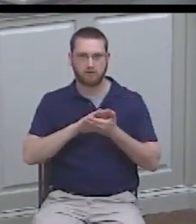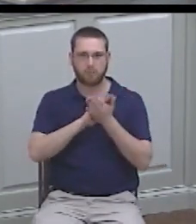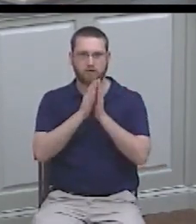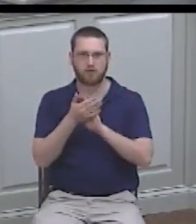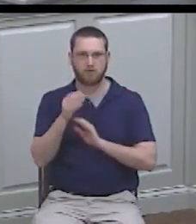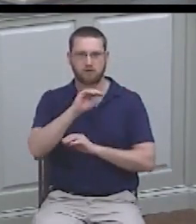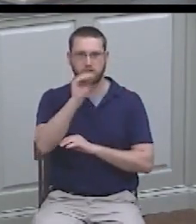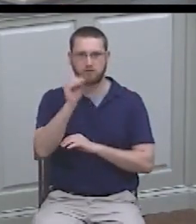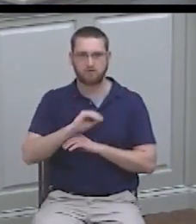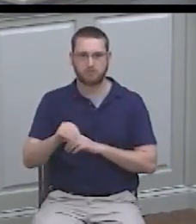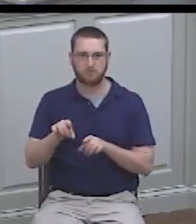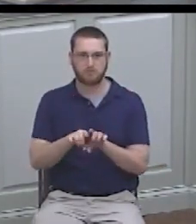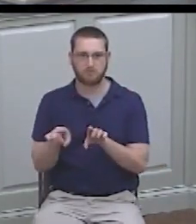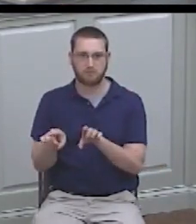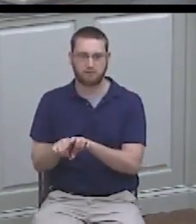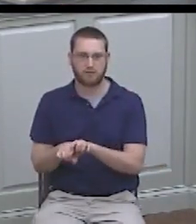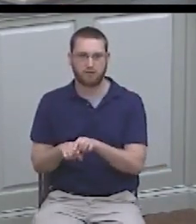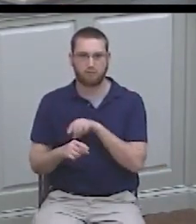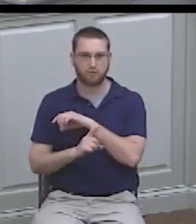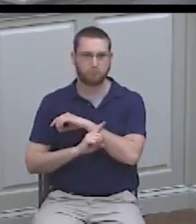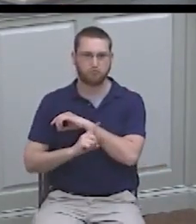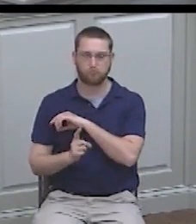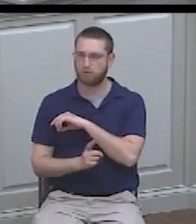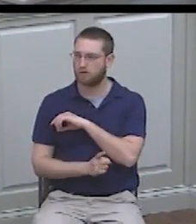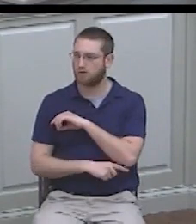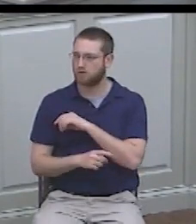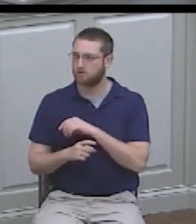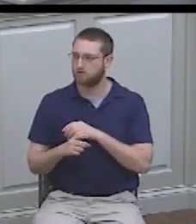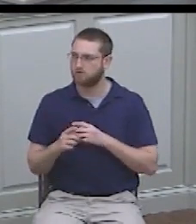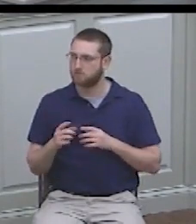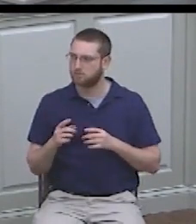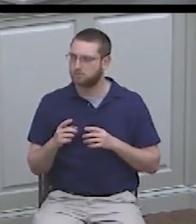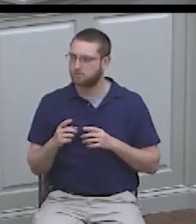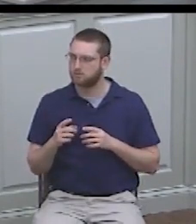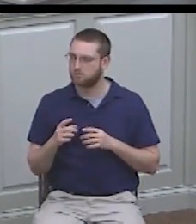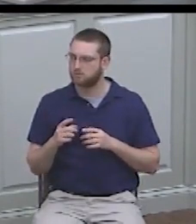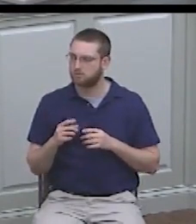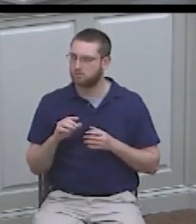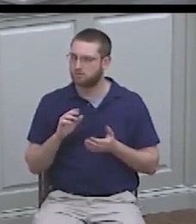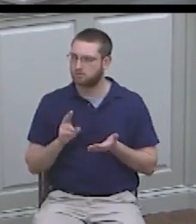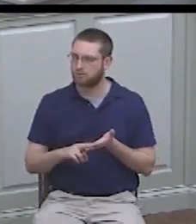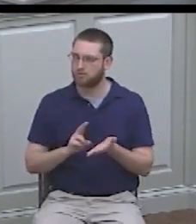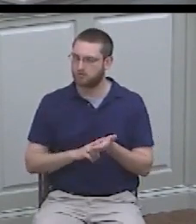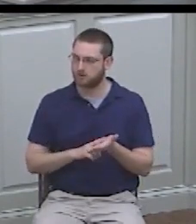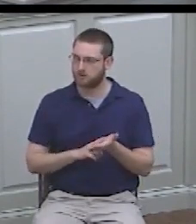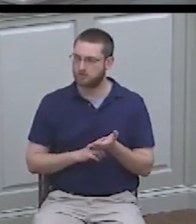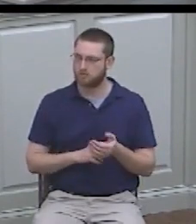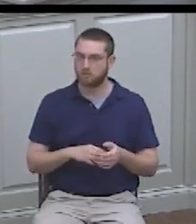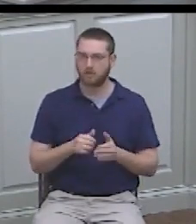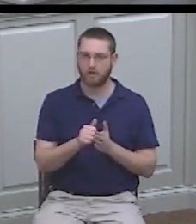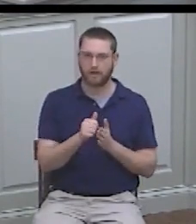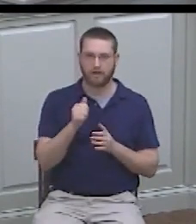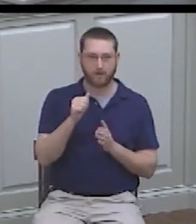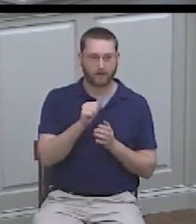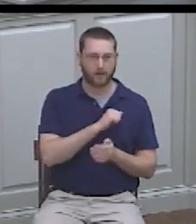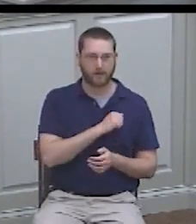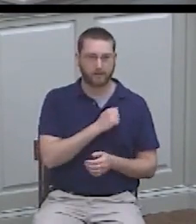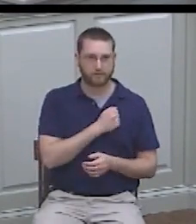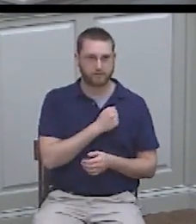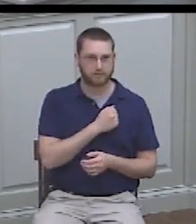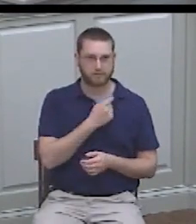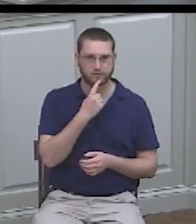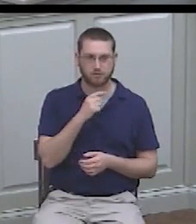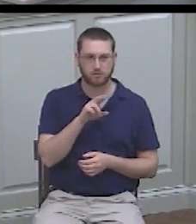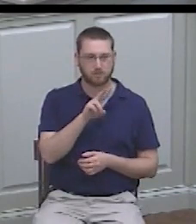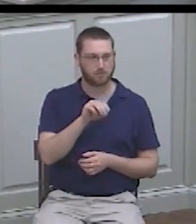way that the garbage contract would calculate. So it could be higher than 2.6 or it could be less than 2.6? Correct. Whatever that published rate